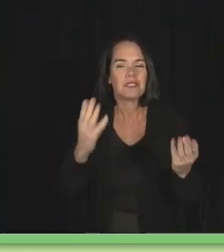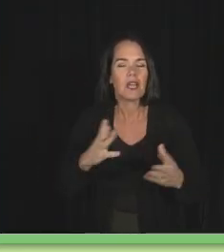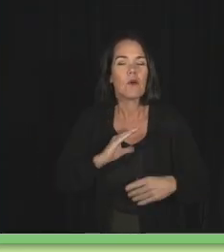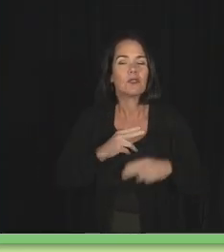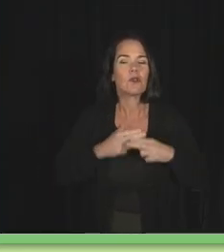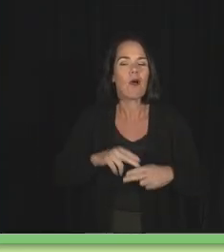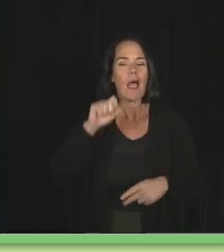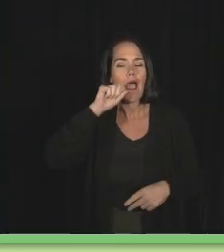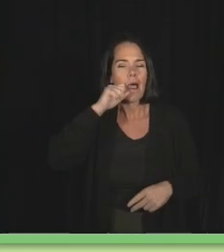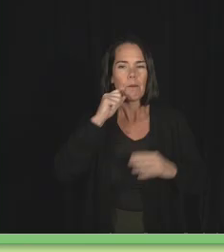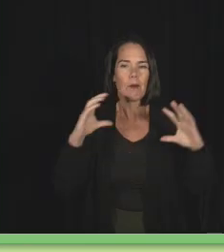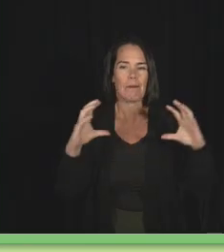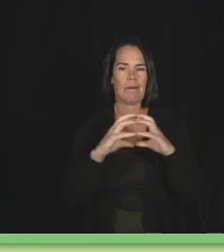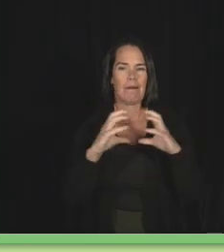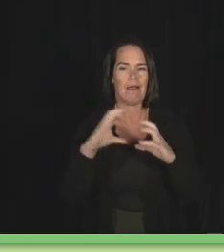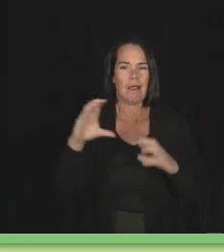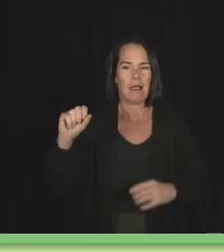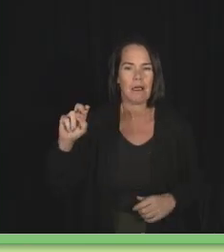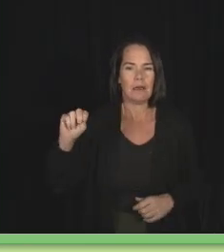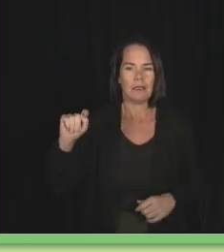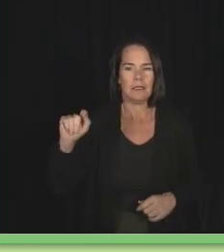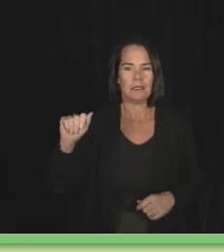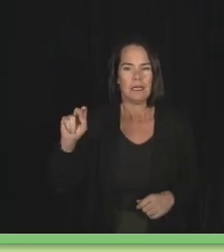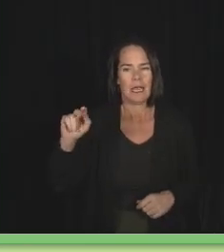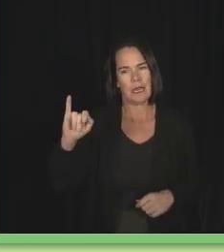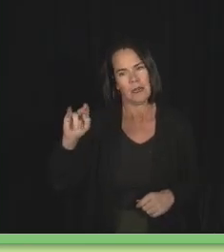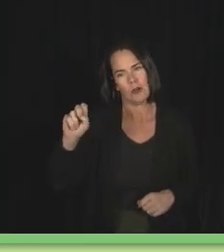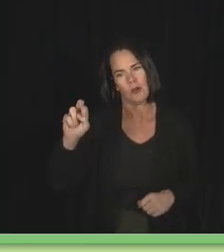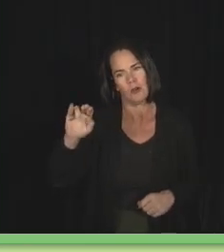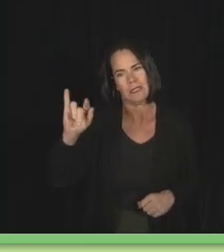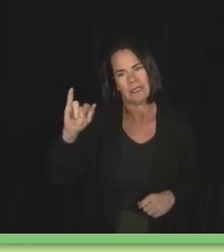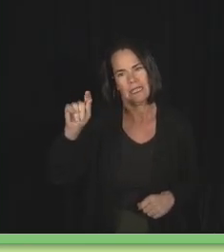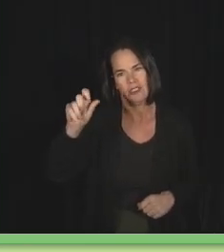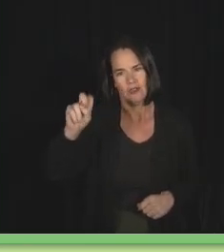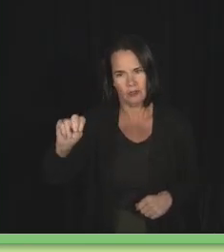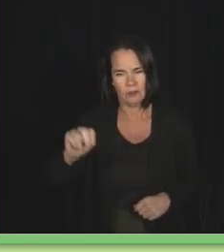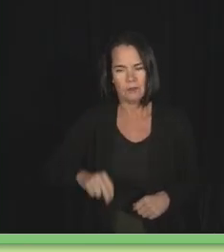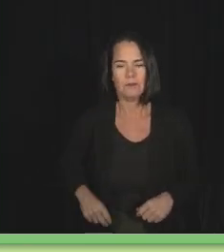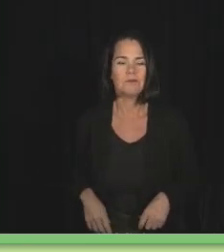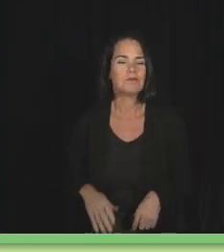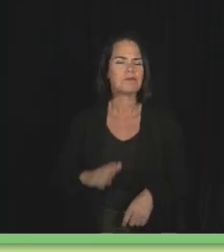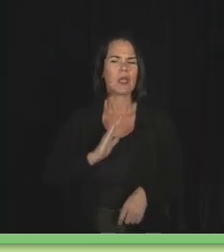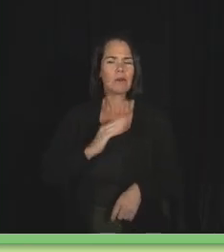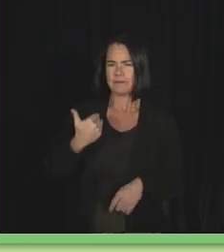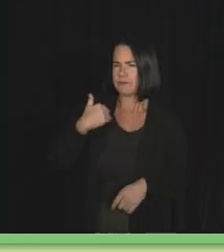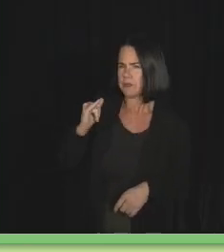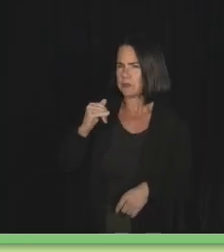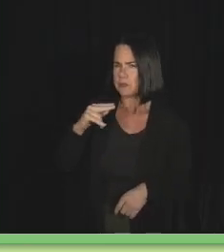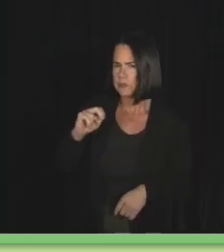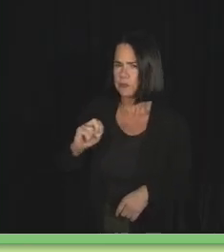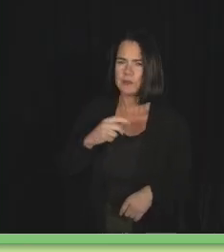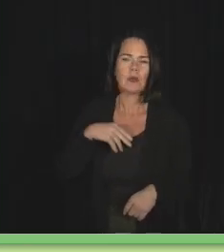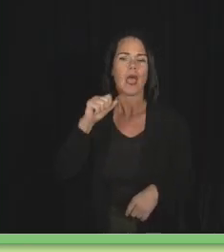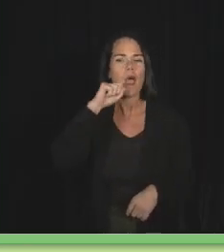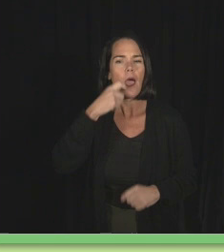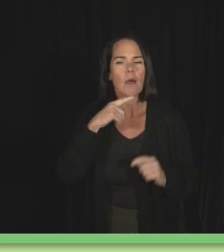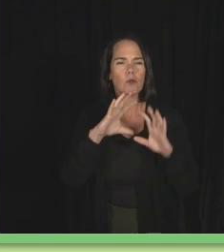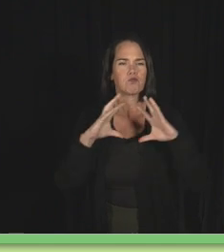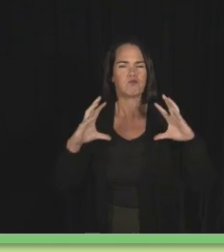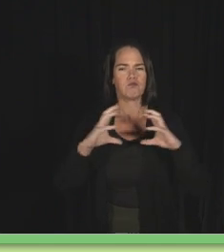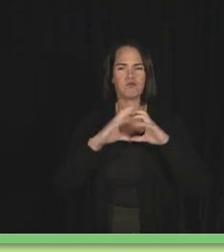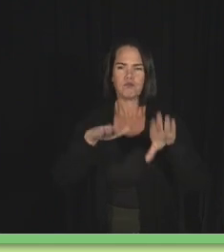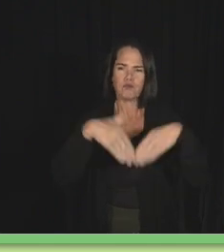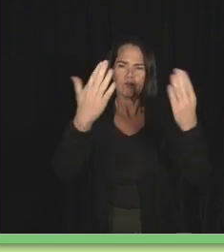containerization. This past June, our team at Apple open-sourced Containerization Framework,